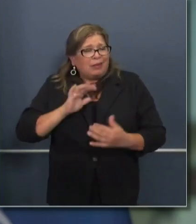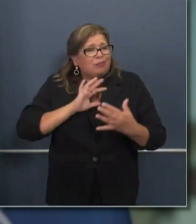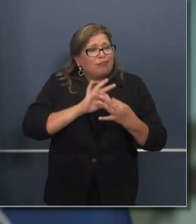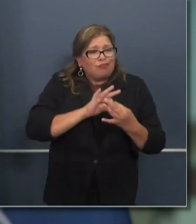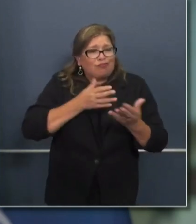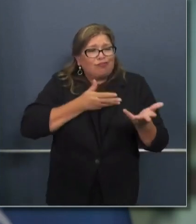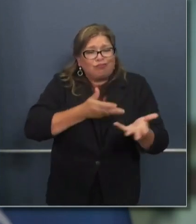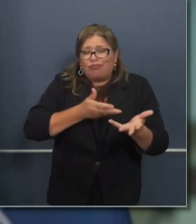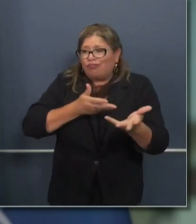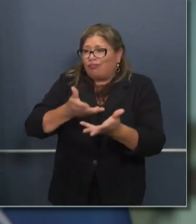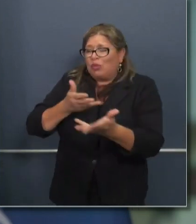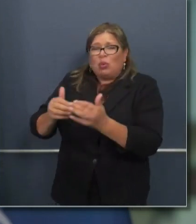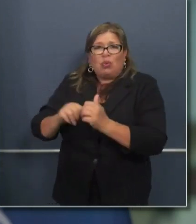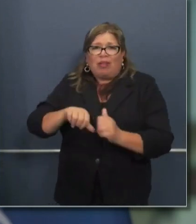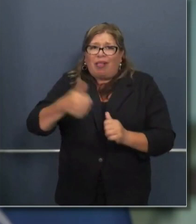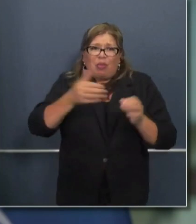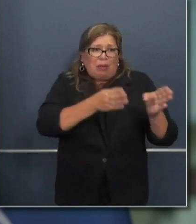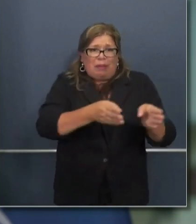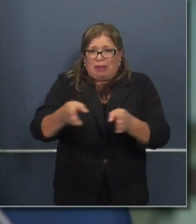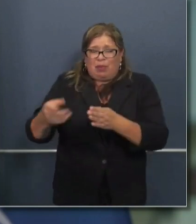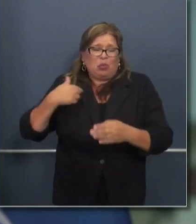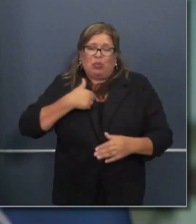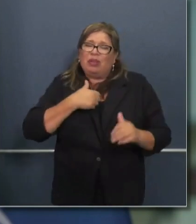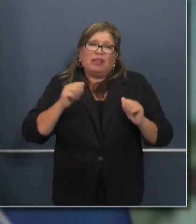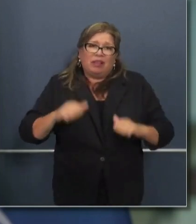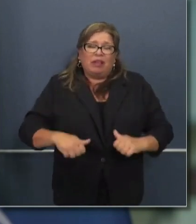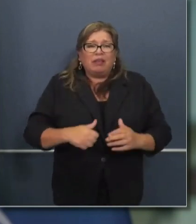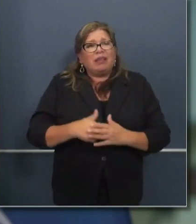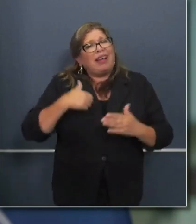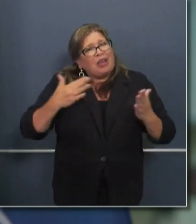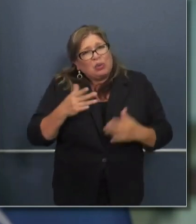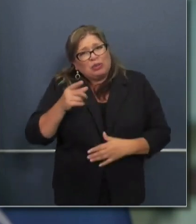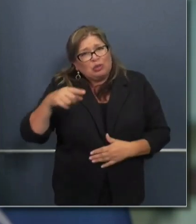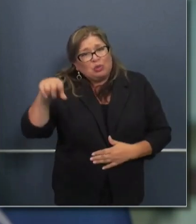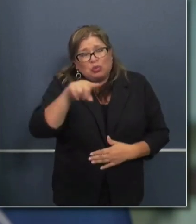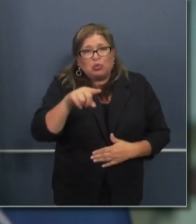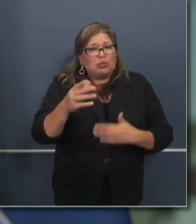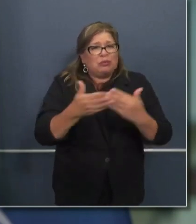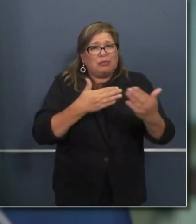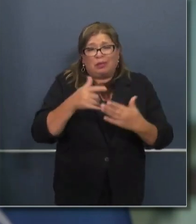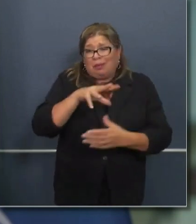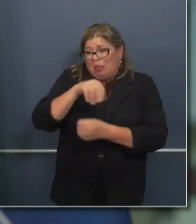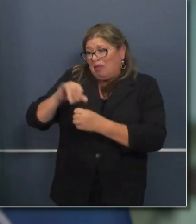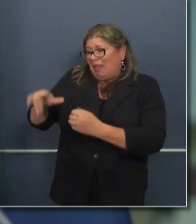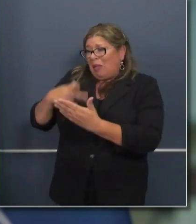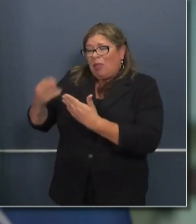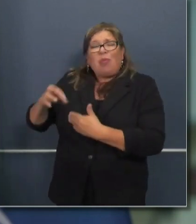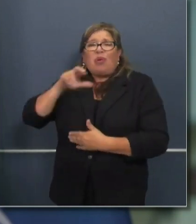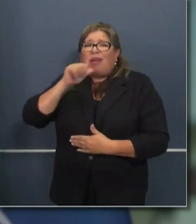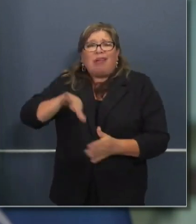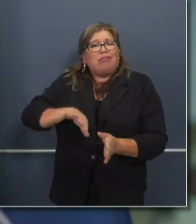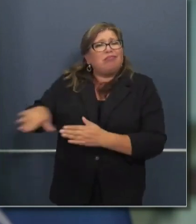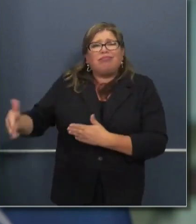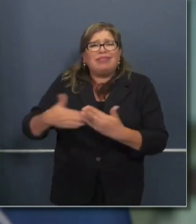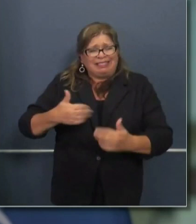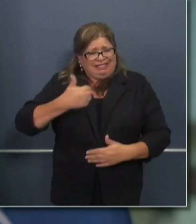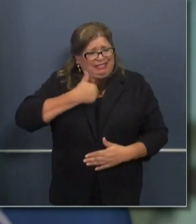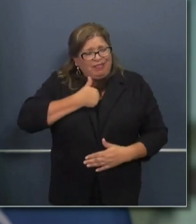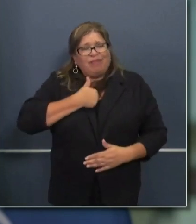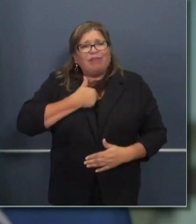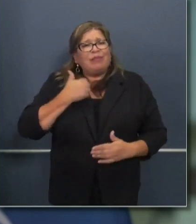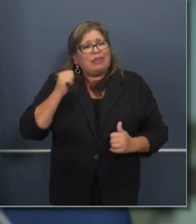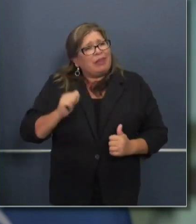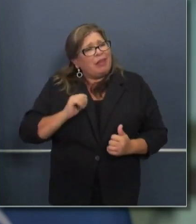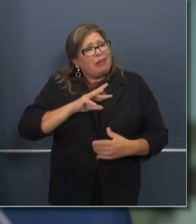level with another person. And that's why I just want to encourage you, even if you're not part of the Great Plates program, become part